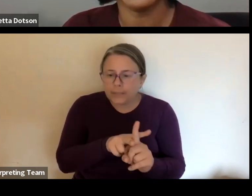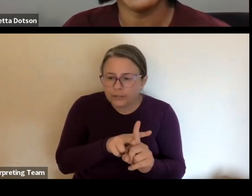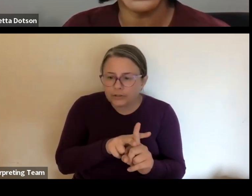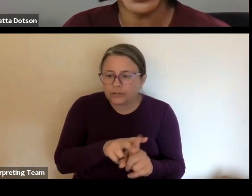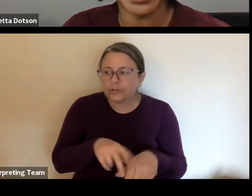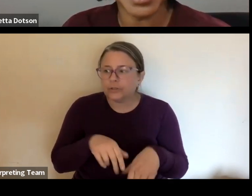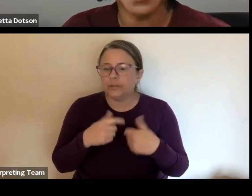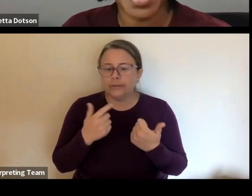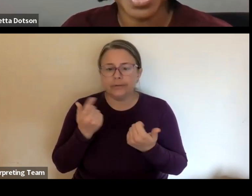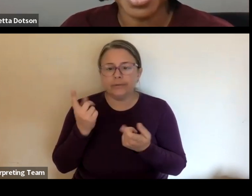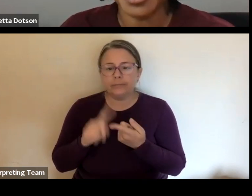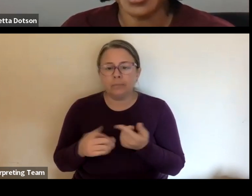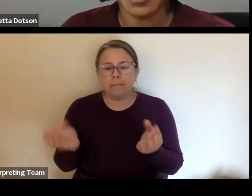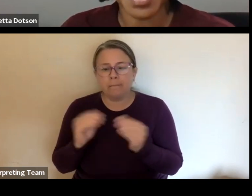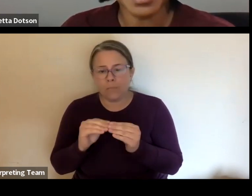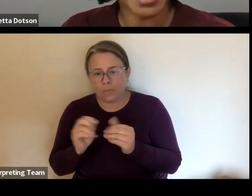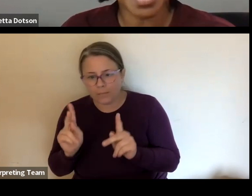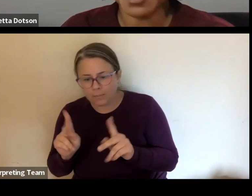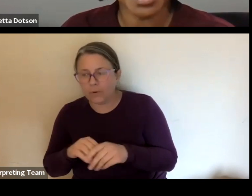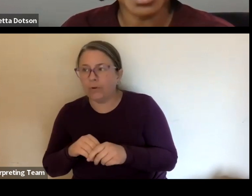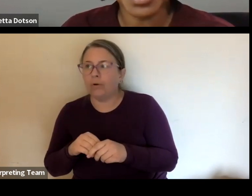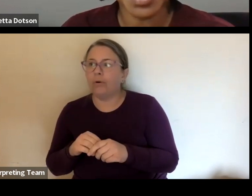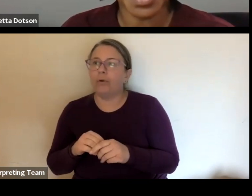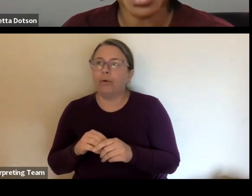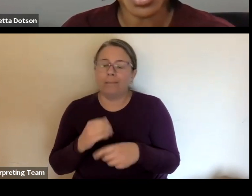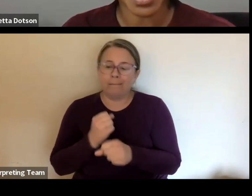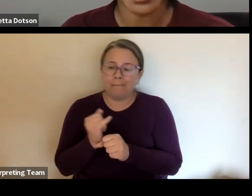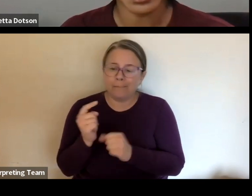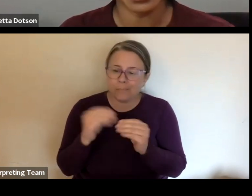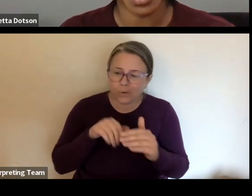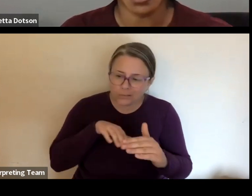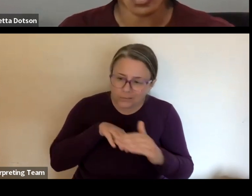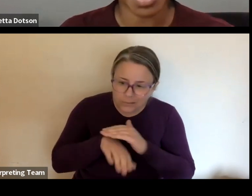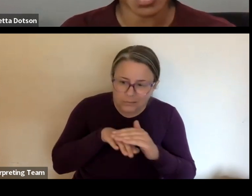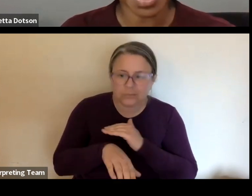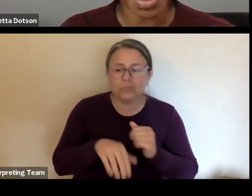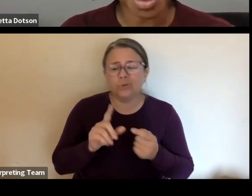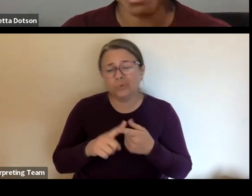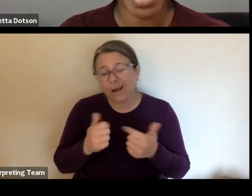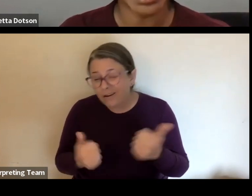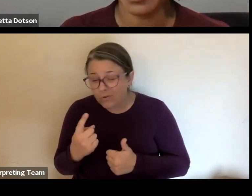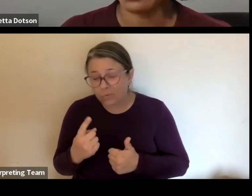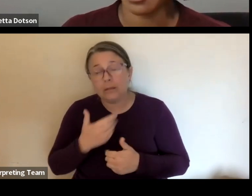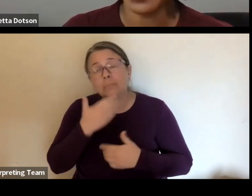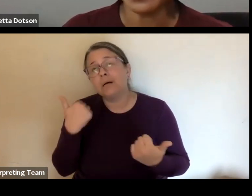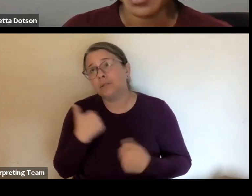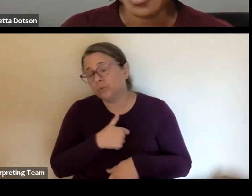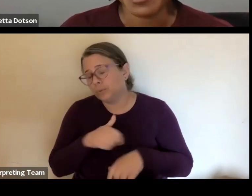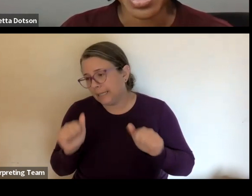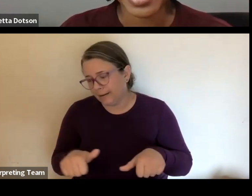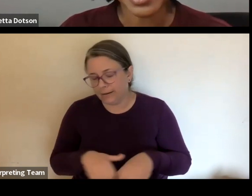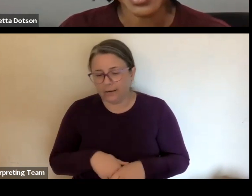are challenges, understanding there are complications, knowing that not everyone who does research has to do health